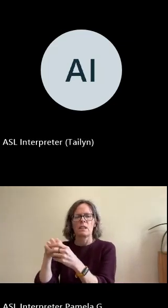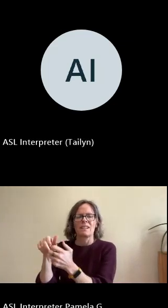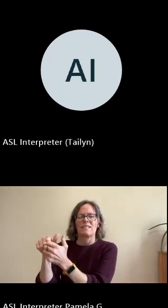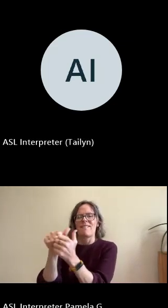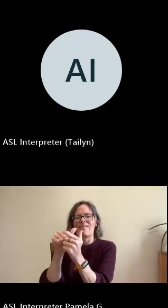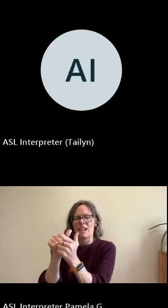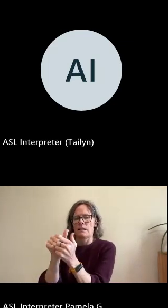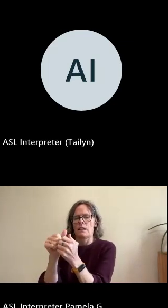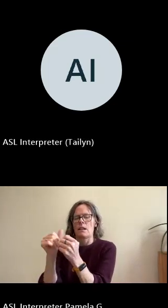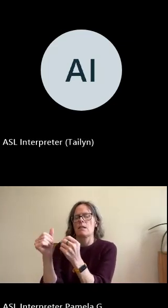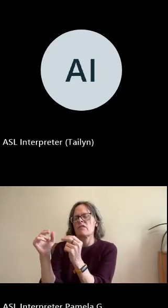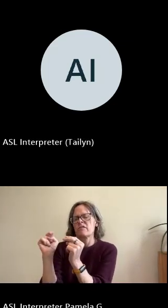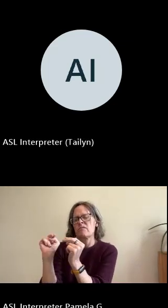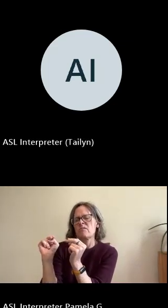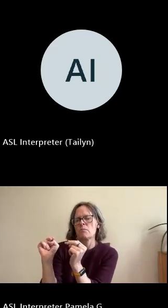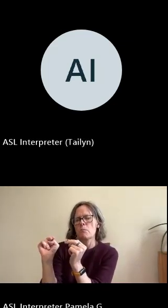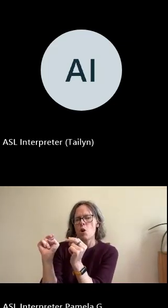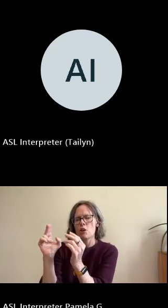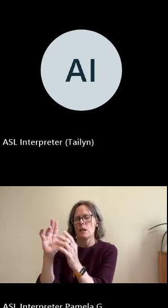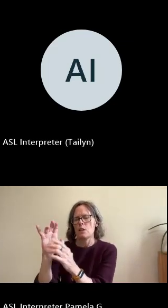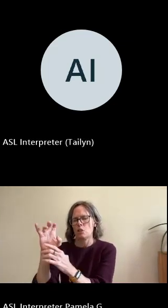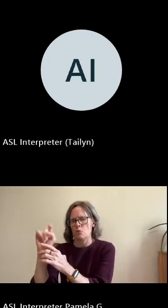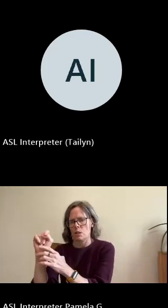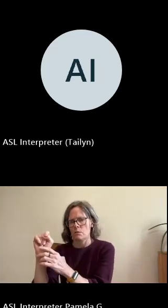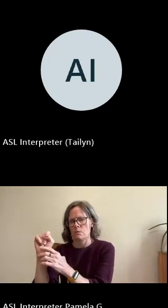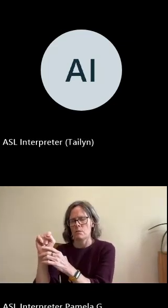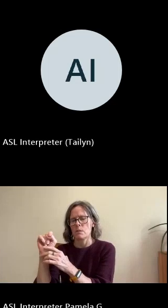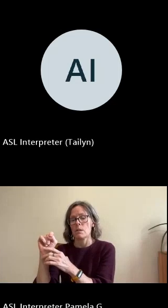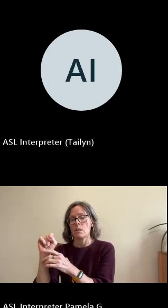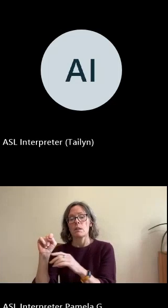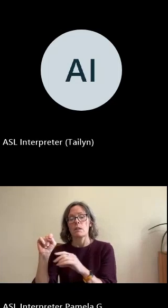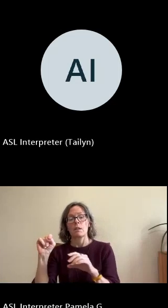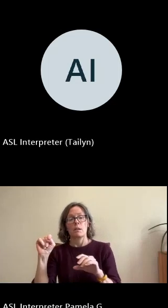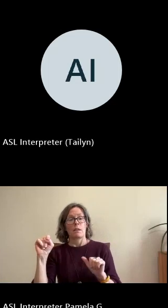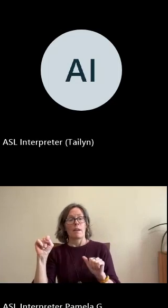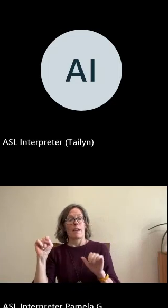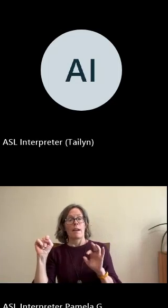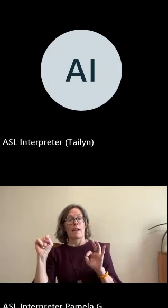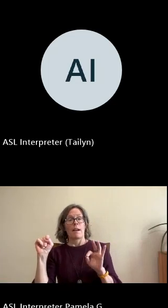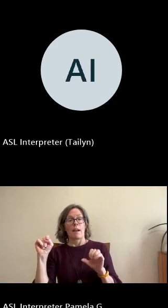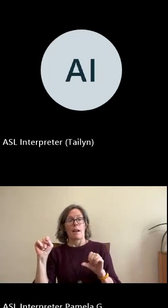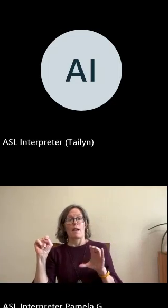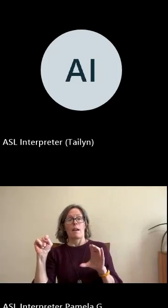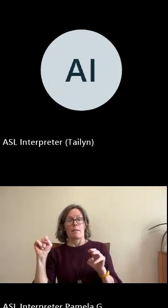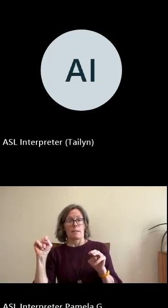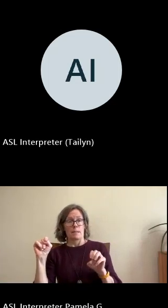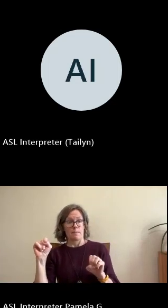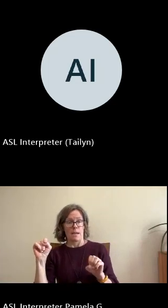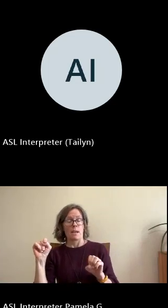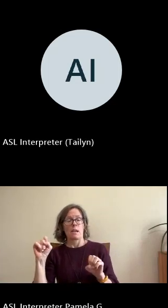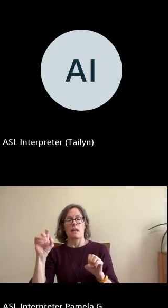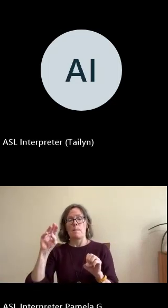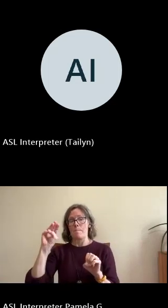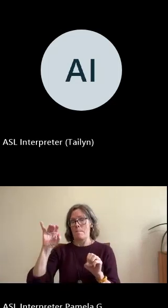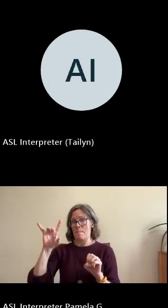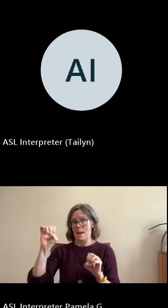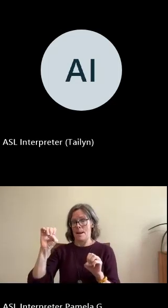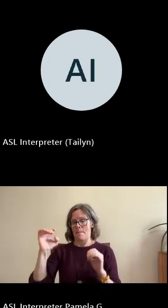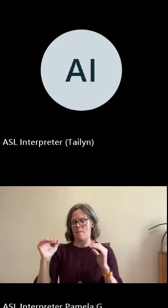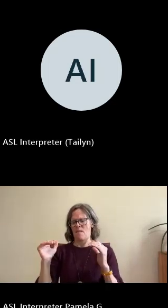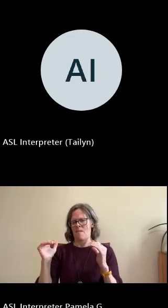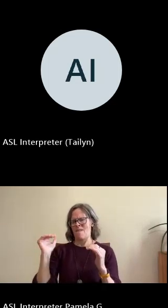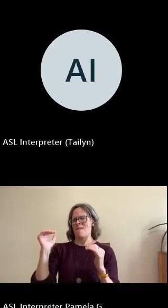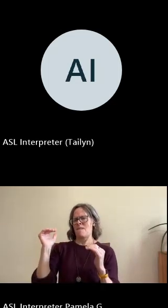actually a little bit bigger than AFSCME now. We have grown a bit over the last couple of years, but